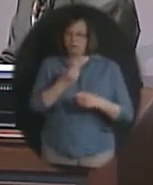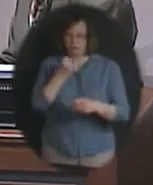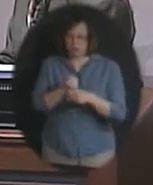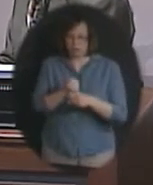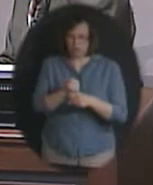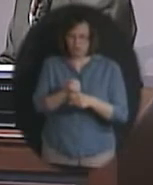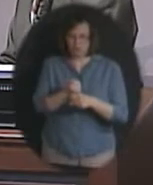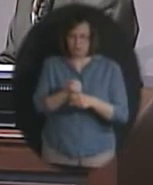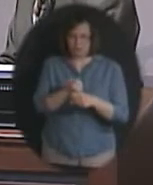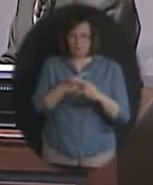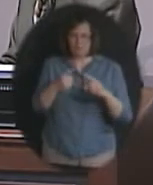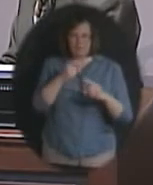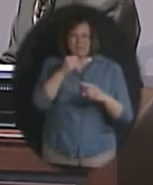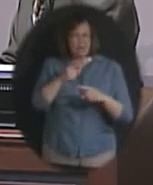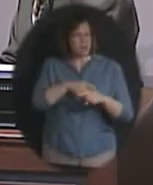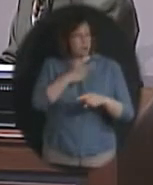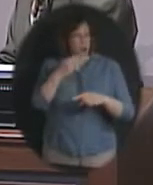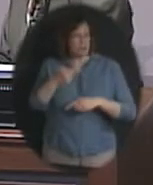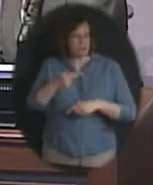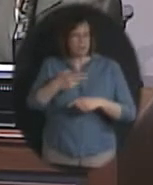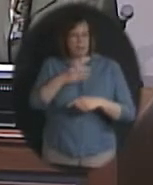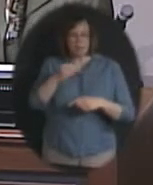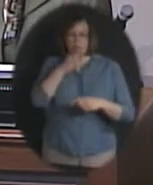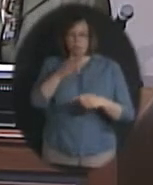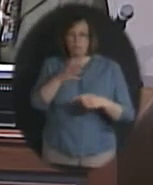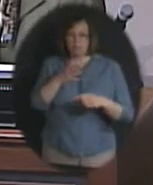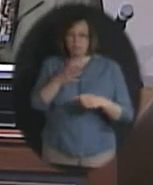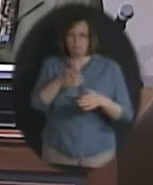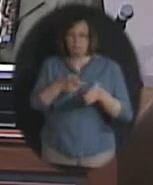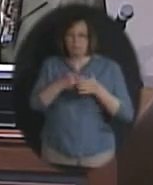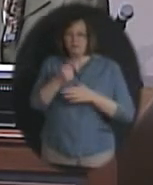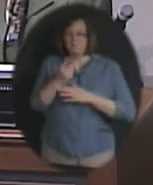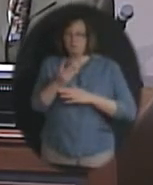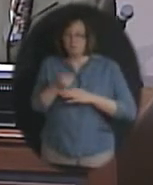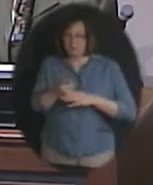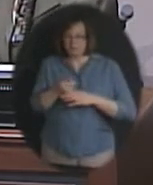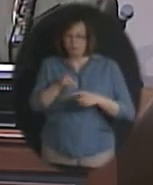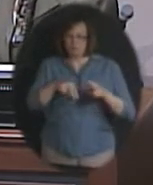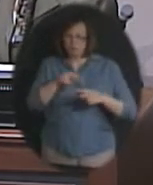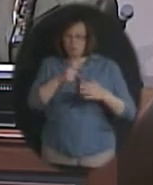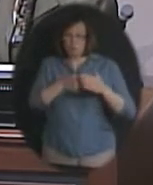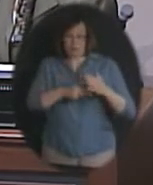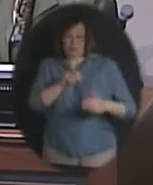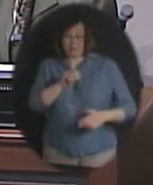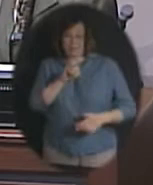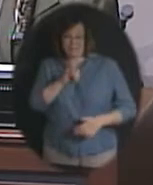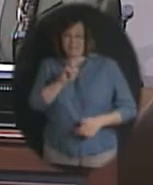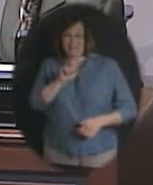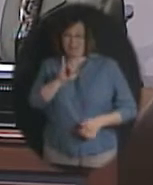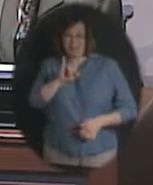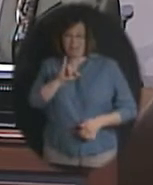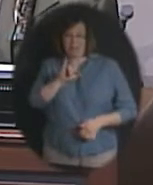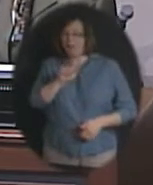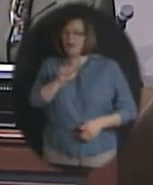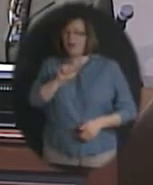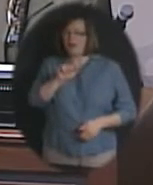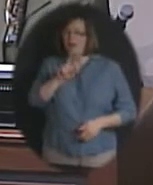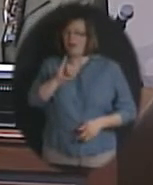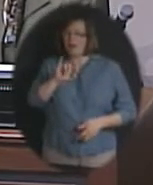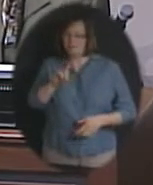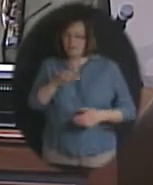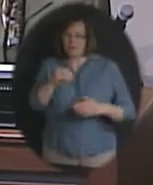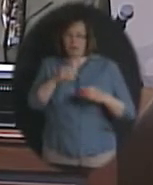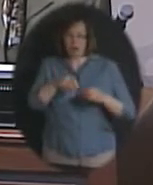not an extremely long history. And we're going to take a few minutes just to look at what is the Avid program, and then an opportunity to